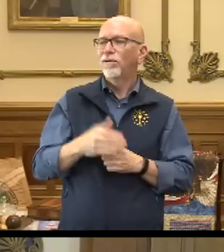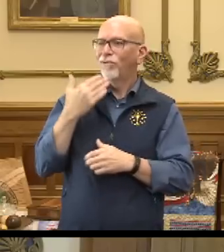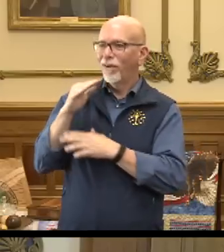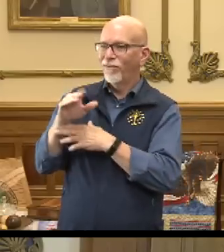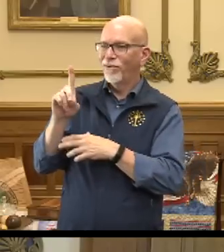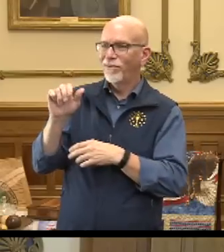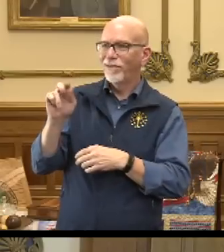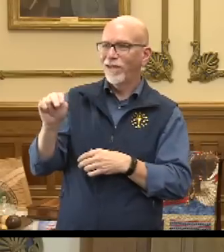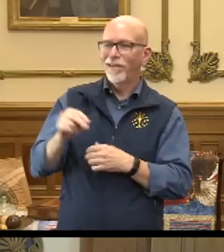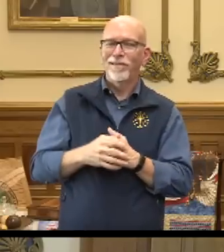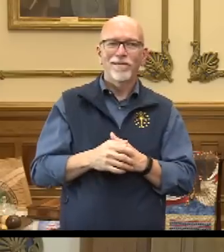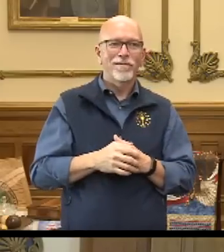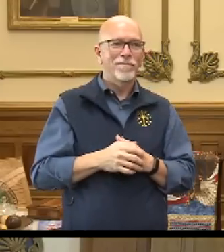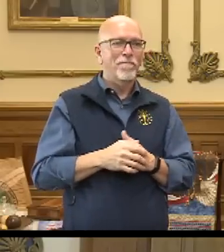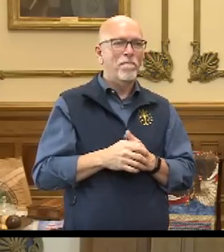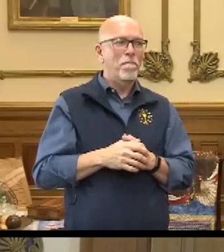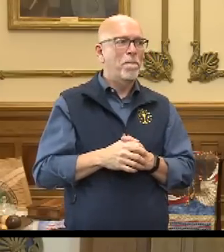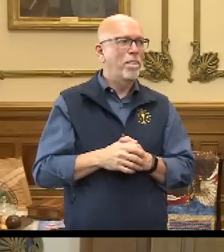Dan.